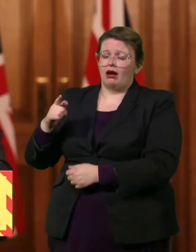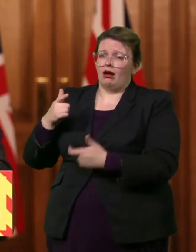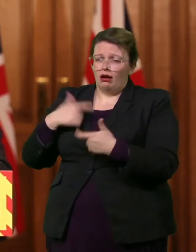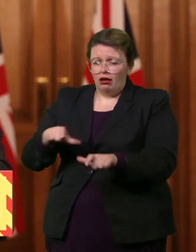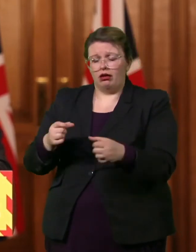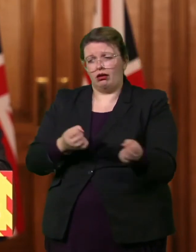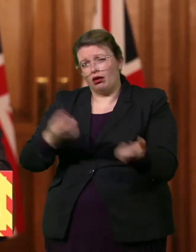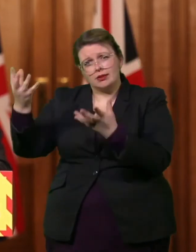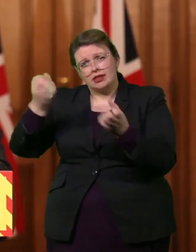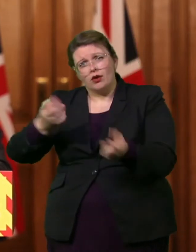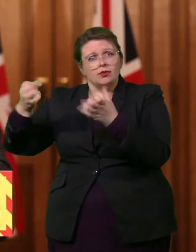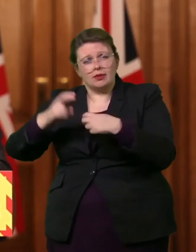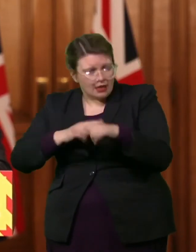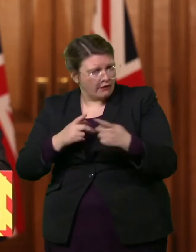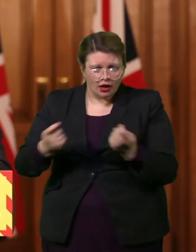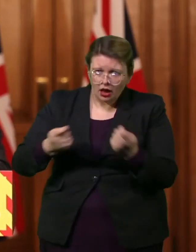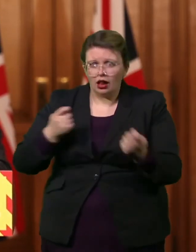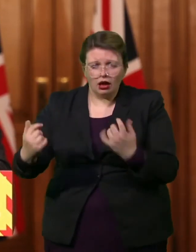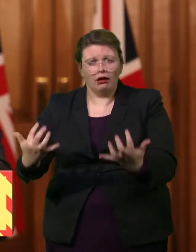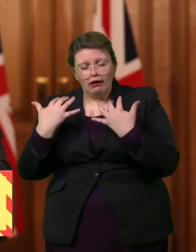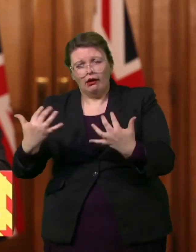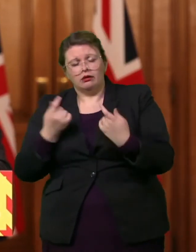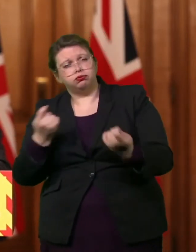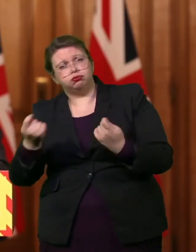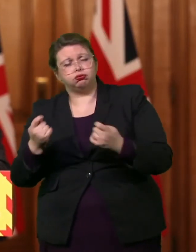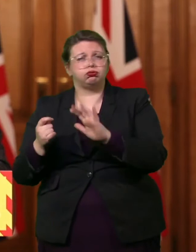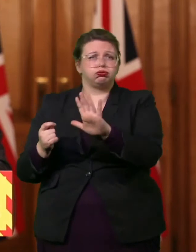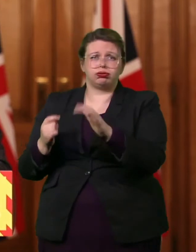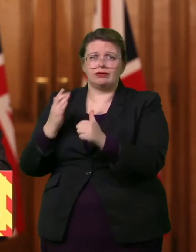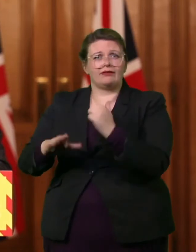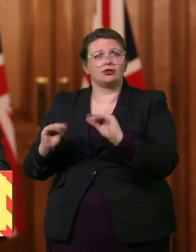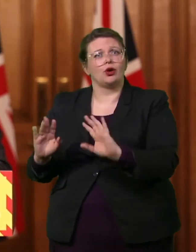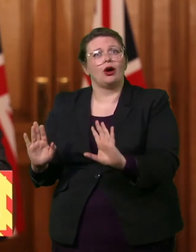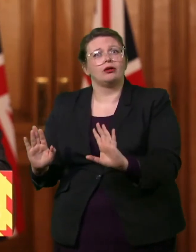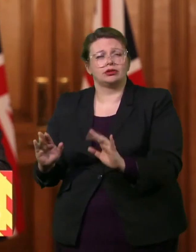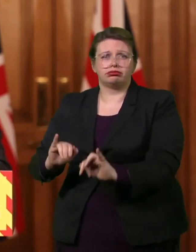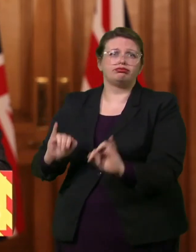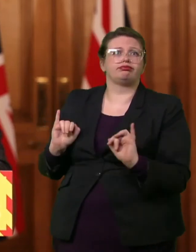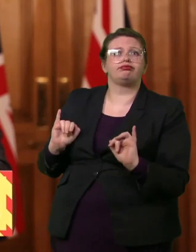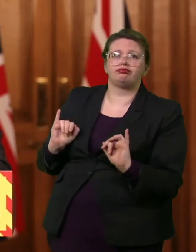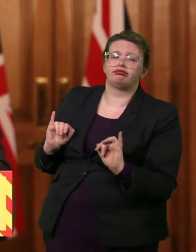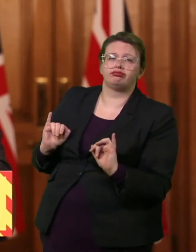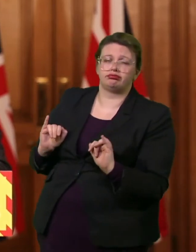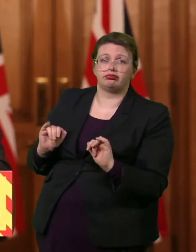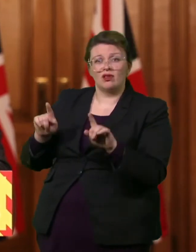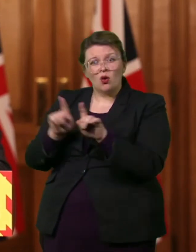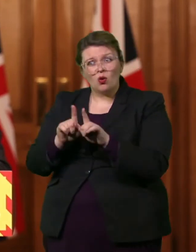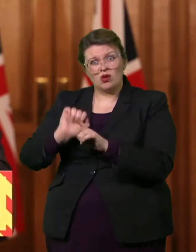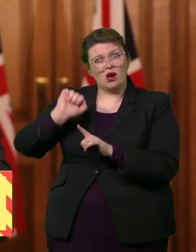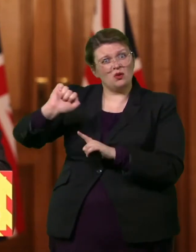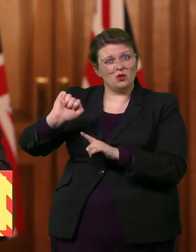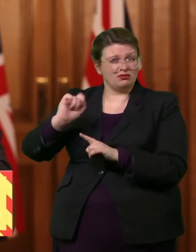done, but also the fact that when you are dealing with people and the death rate is so high, that has